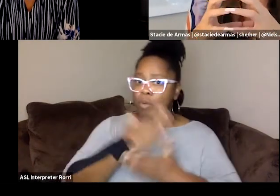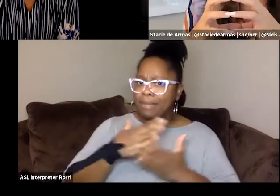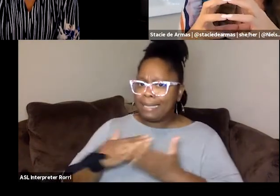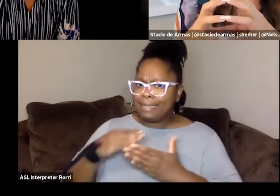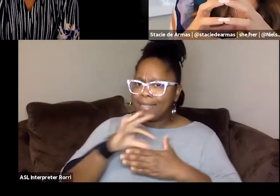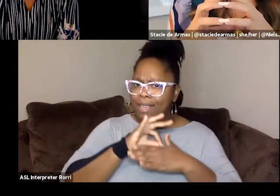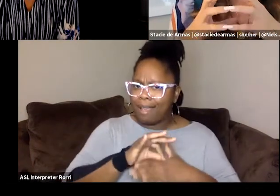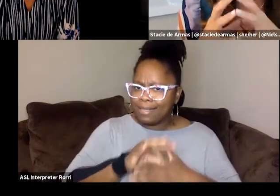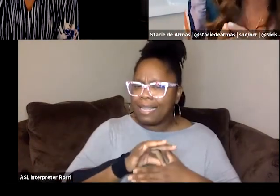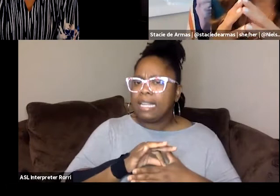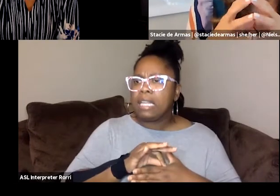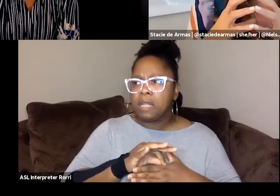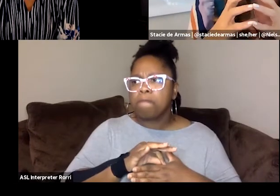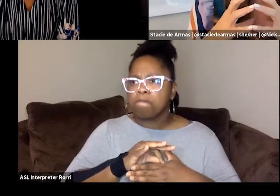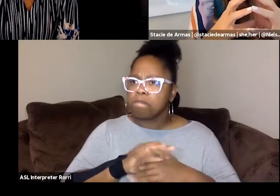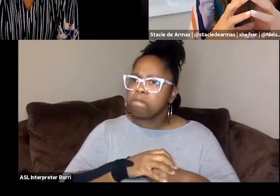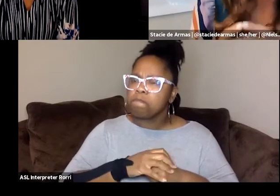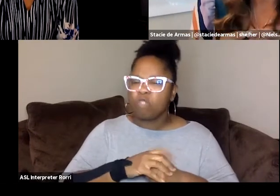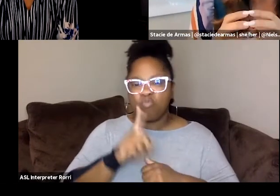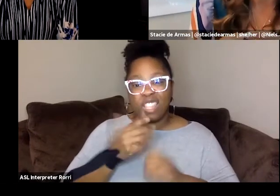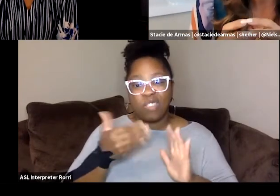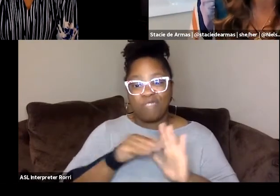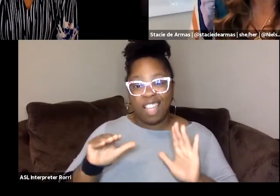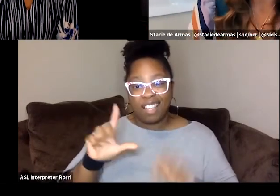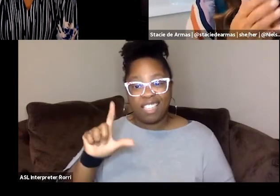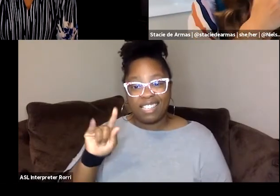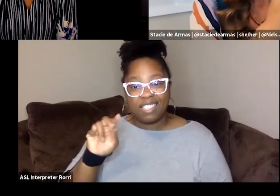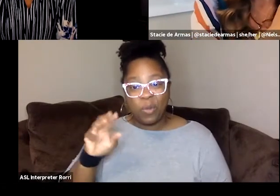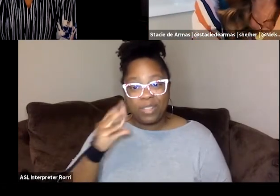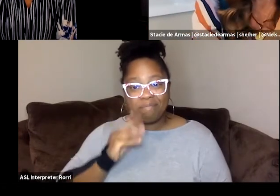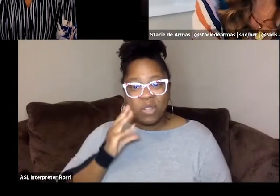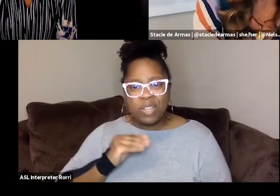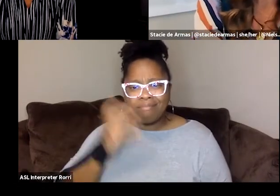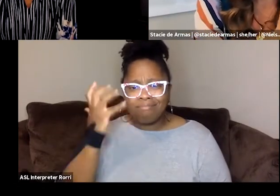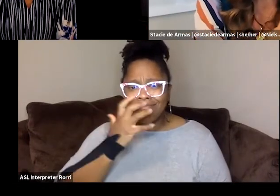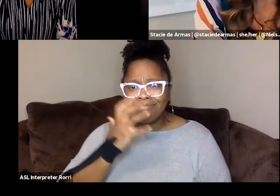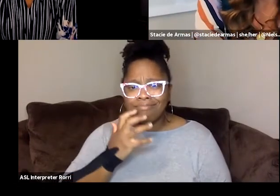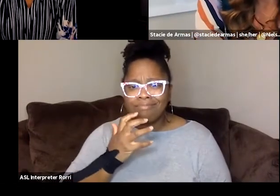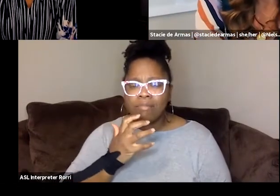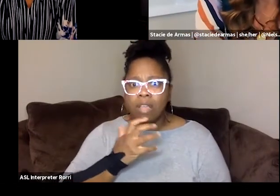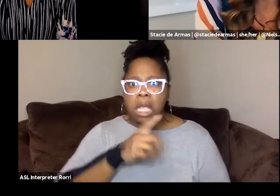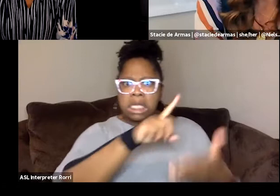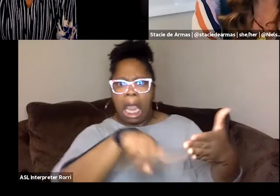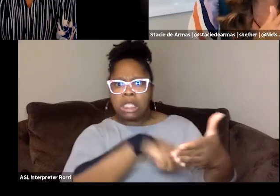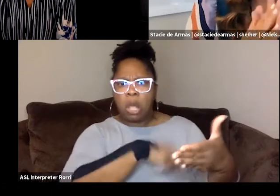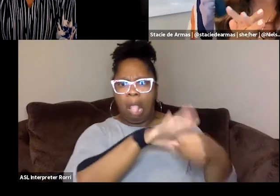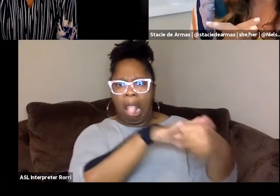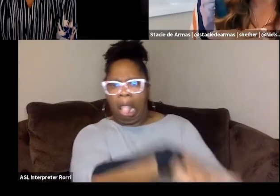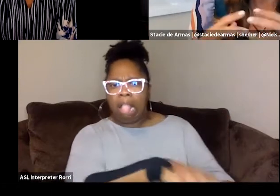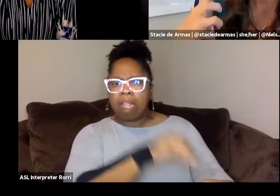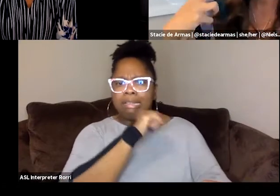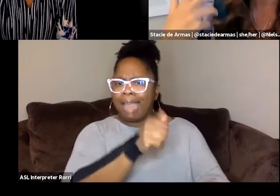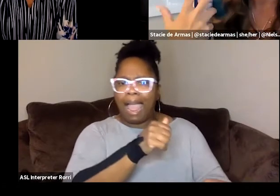really reflected the Latino experience so well that were perhaps canceled or weren't renewed in the